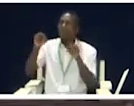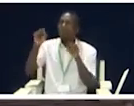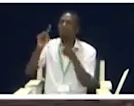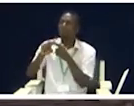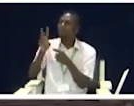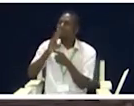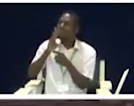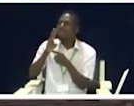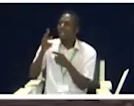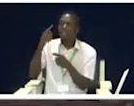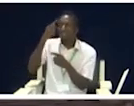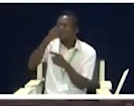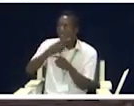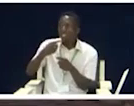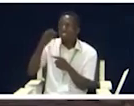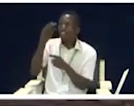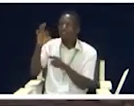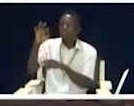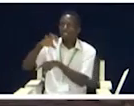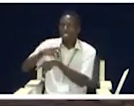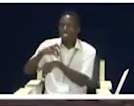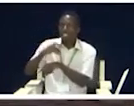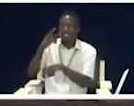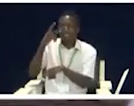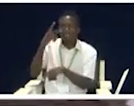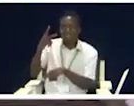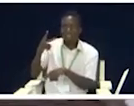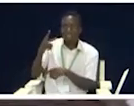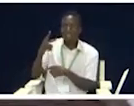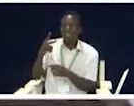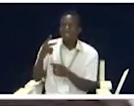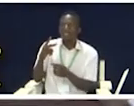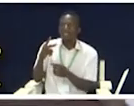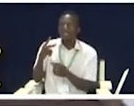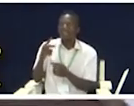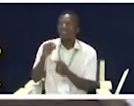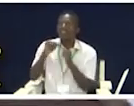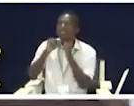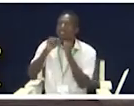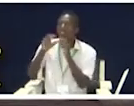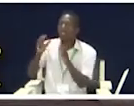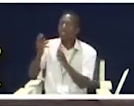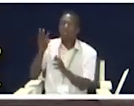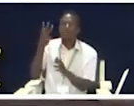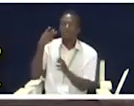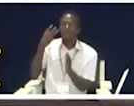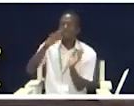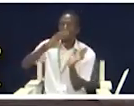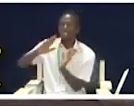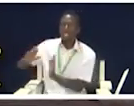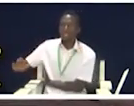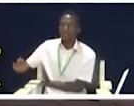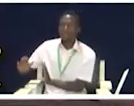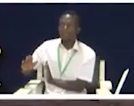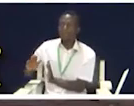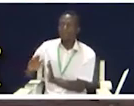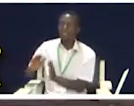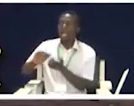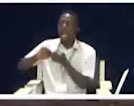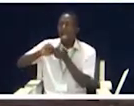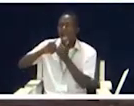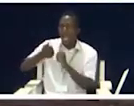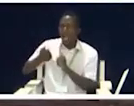earth. If you look at 6, it says it watered the whole face. In other words, nothing was left. So child of God, take notes this